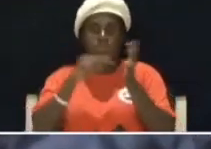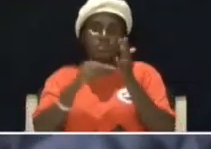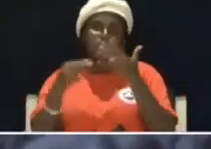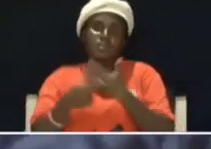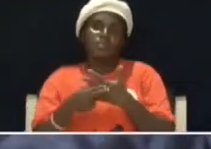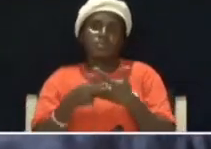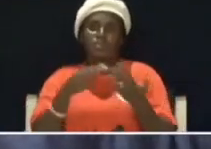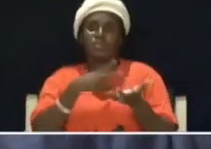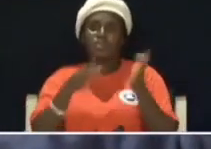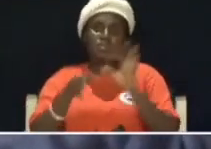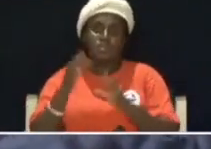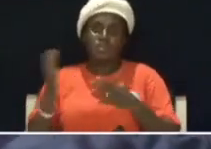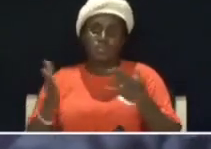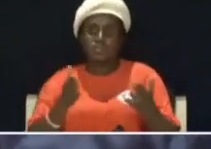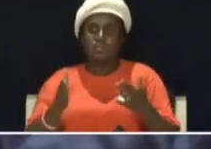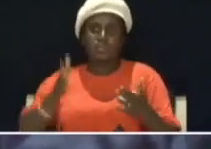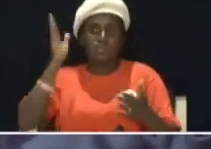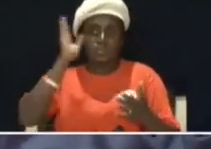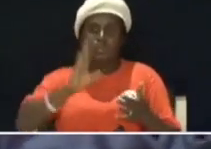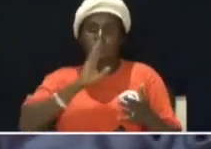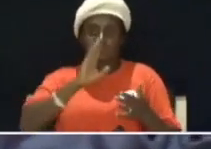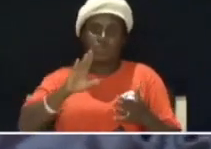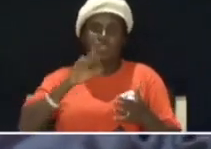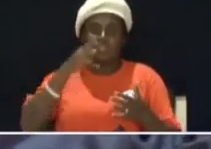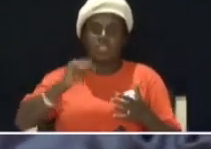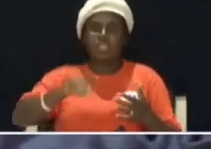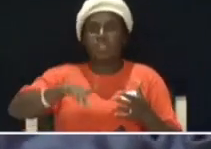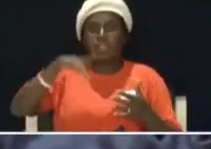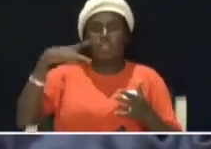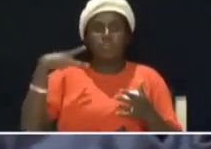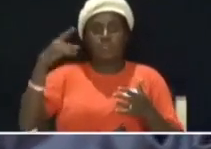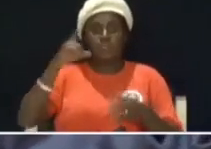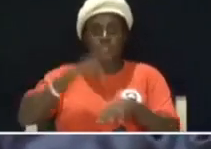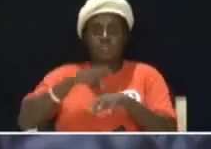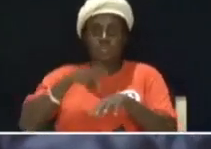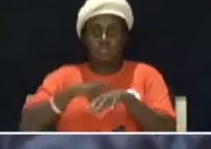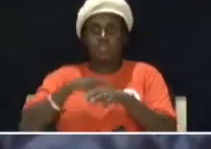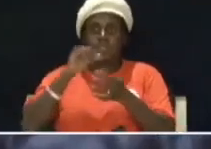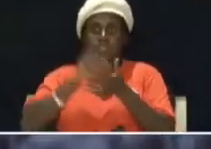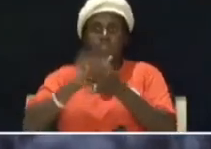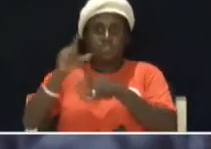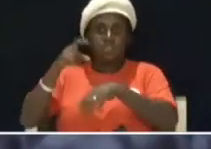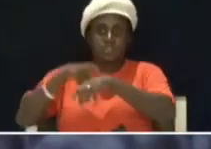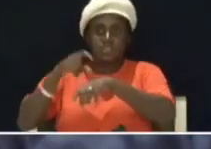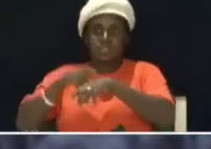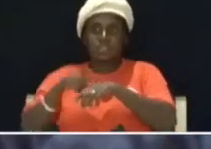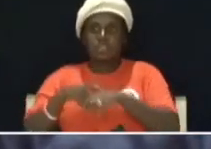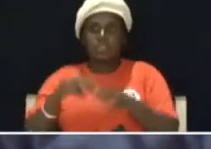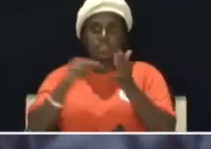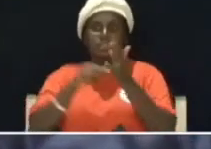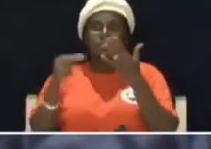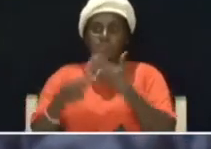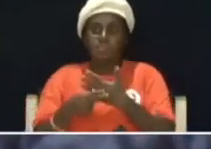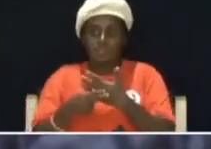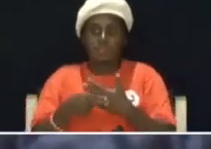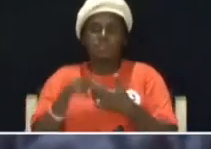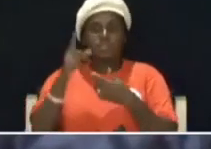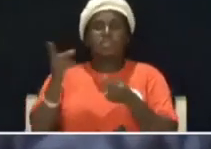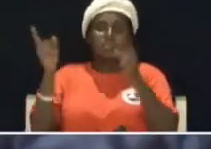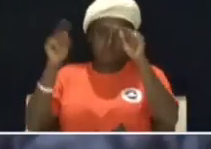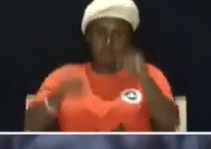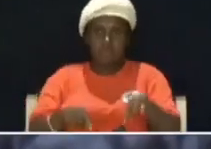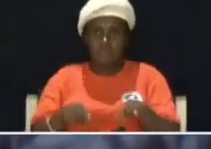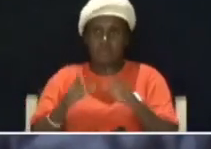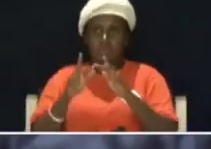service is going to be day, appointed time. And that happens to be my name. So, November Holy Ghost service, I attended it